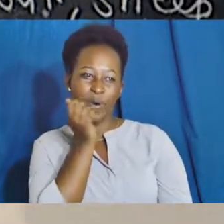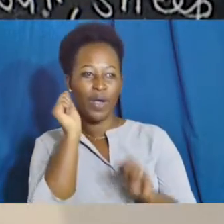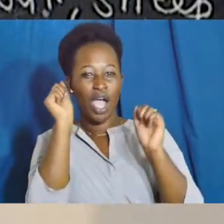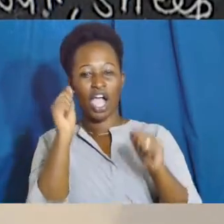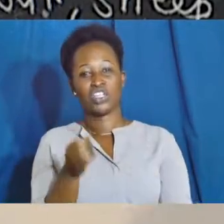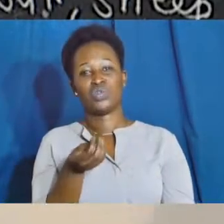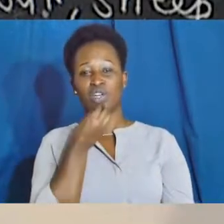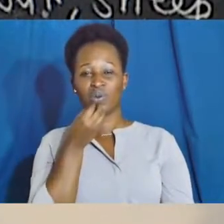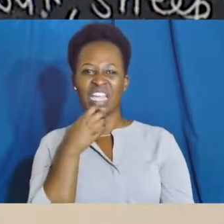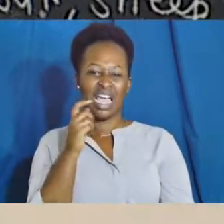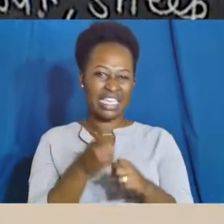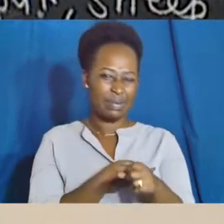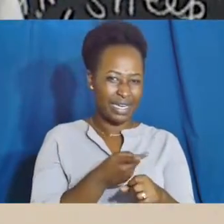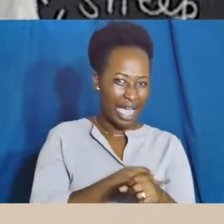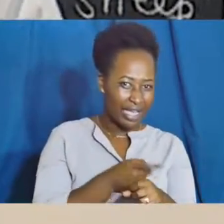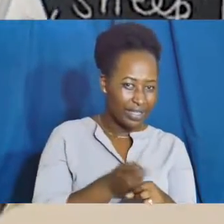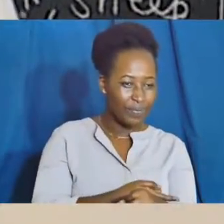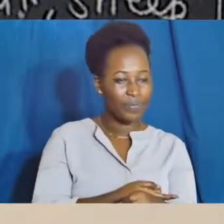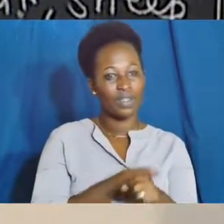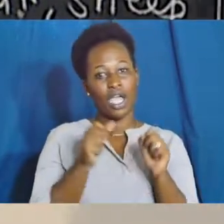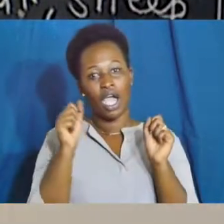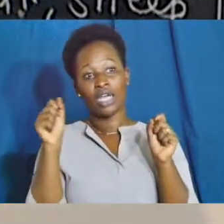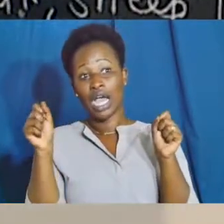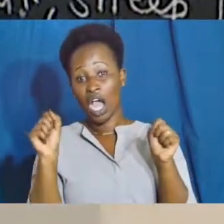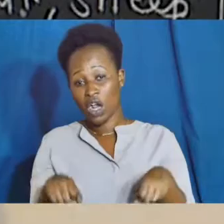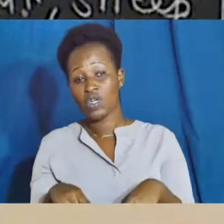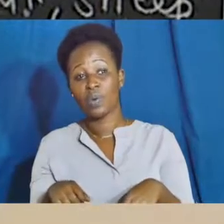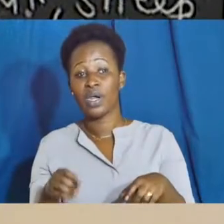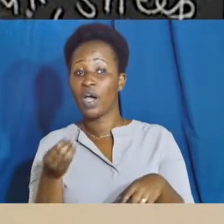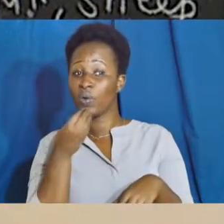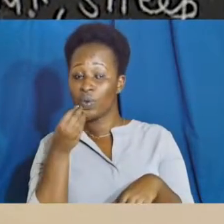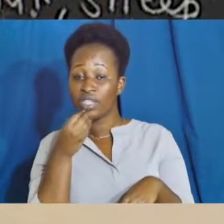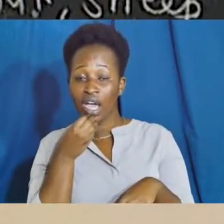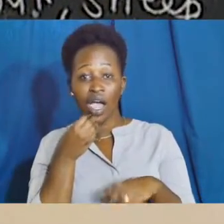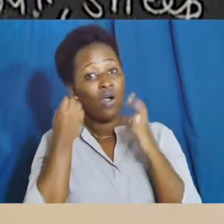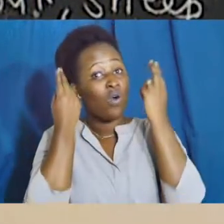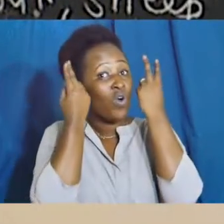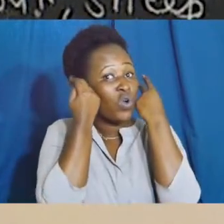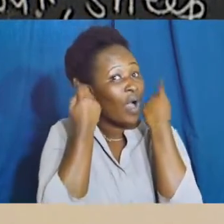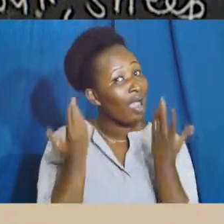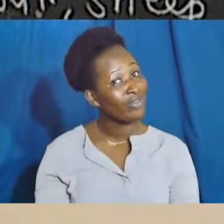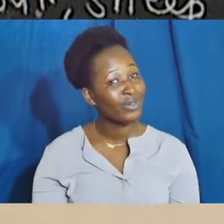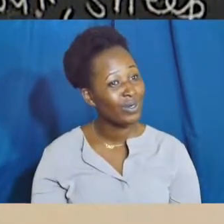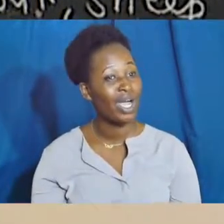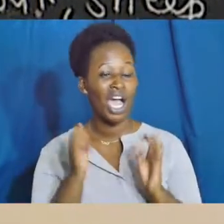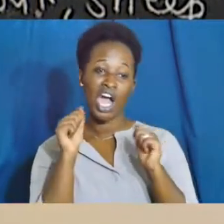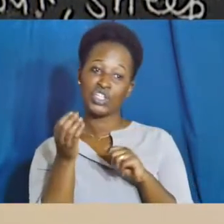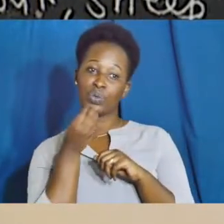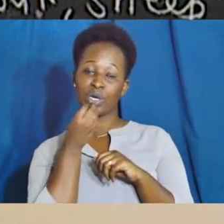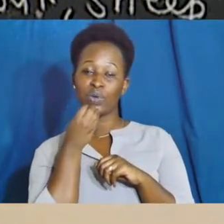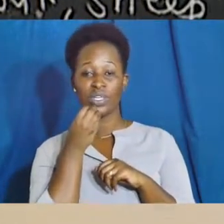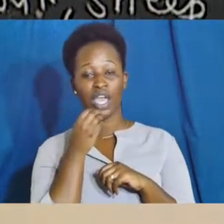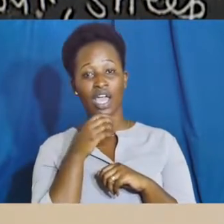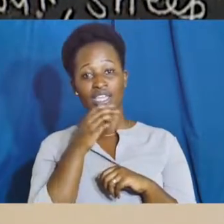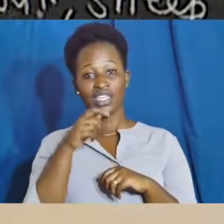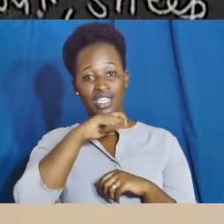Irish potatoes. At the same time, Robert can eat a rabbit or meat